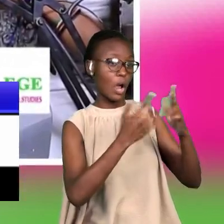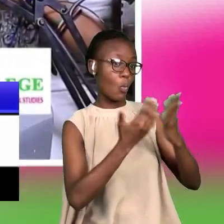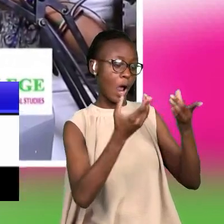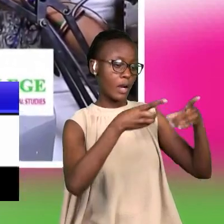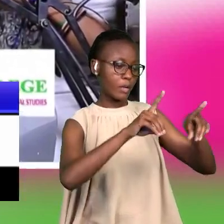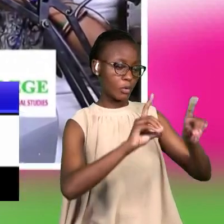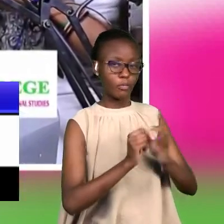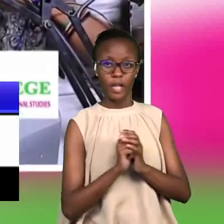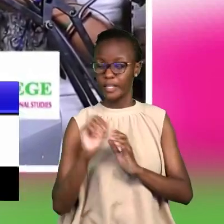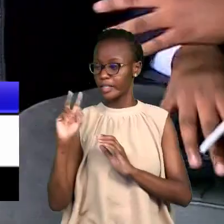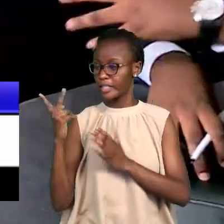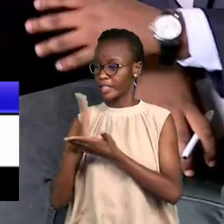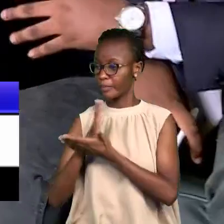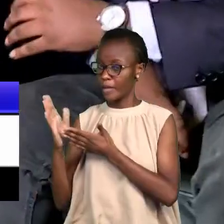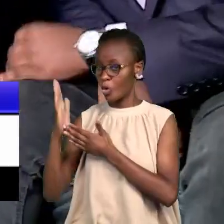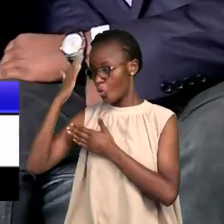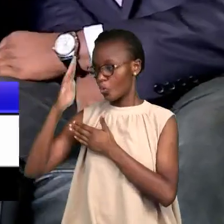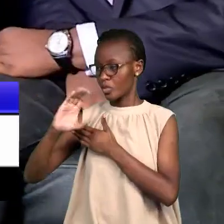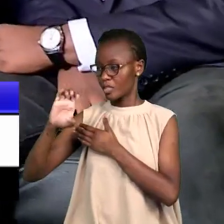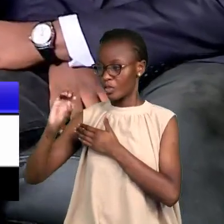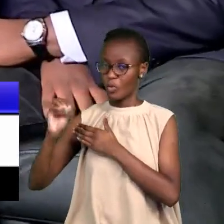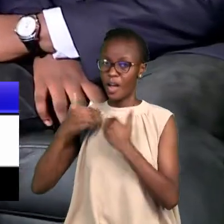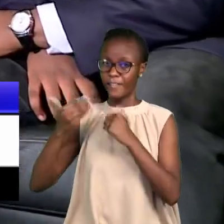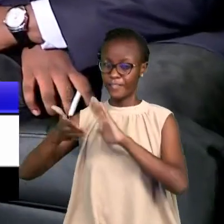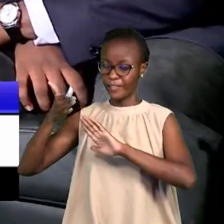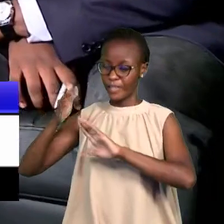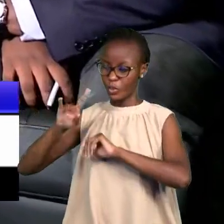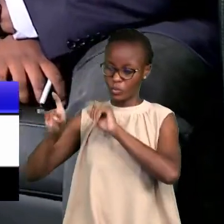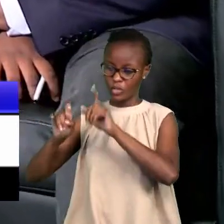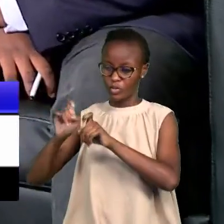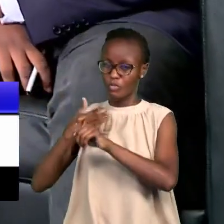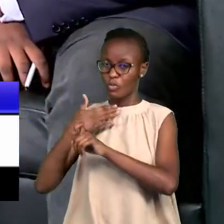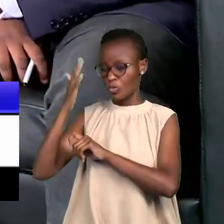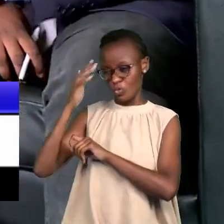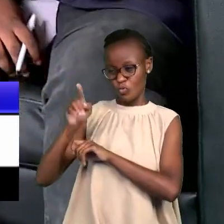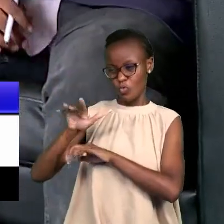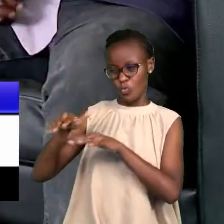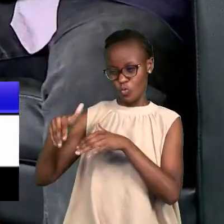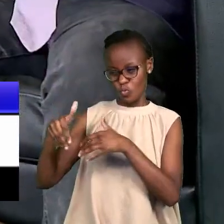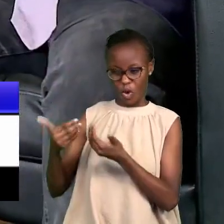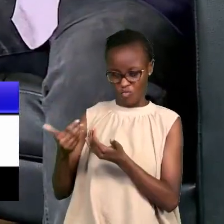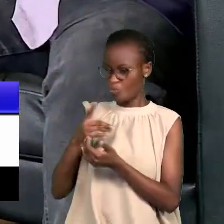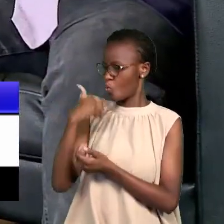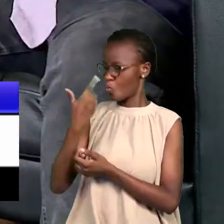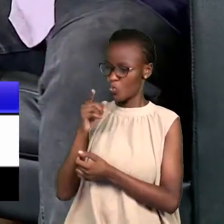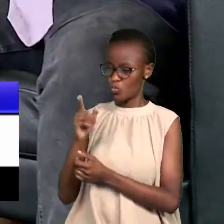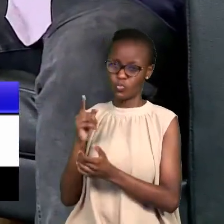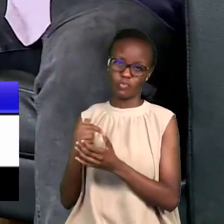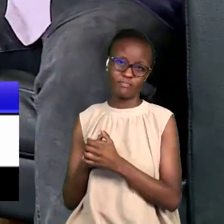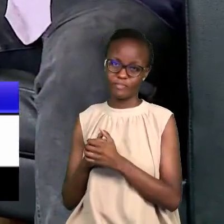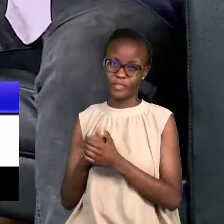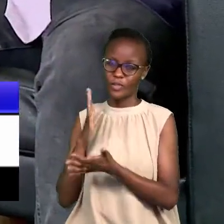part of Know Your CEO is called Quickfire. Yes. And here we get to know Mr. Muthaka a little bit more, away from the office and this